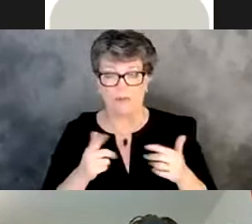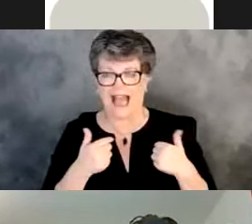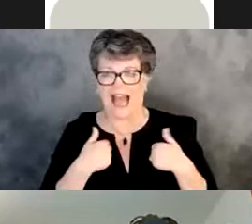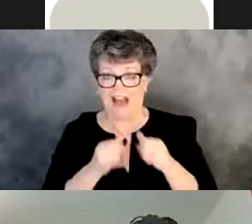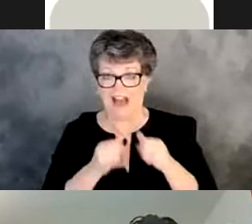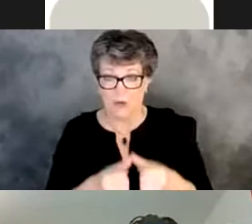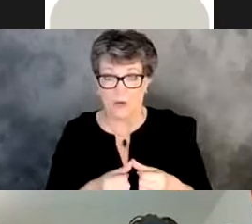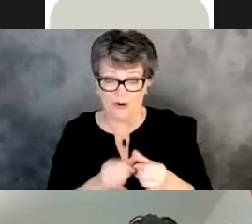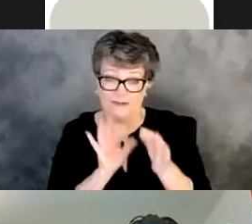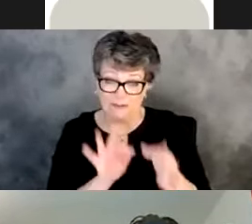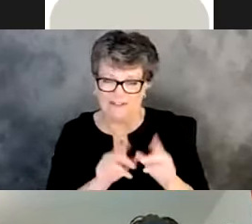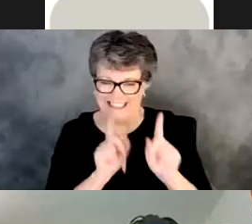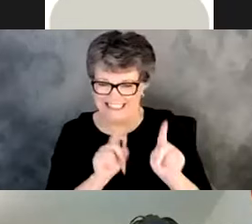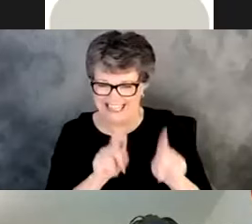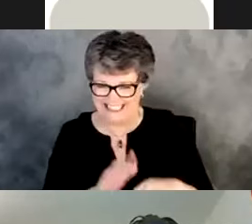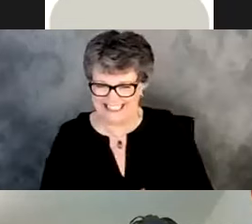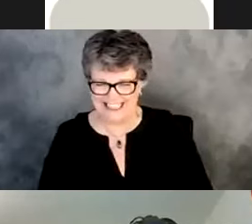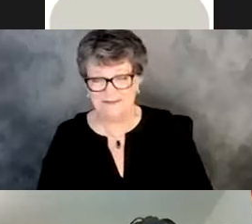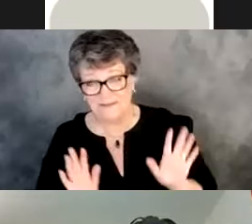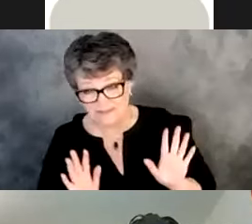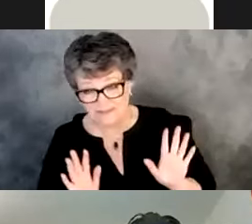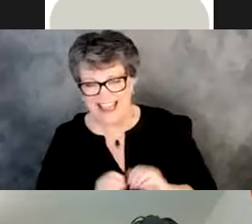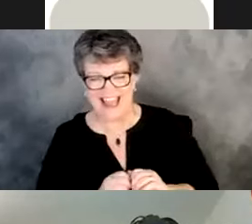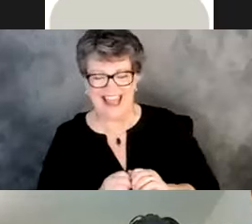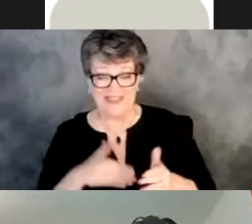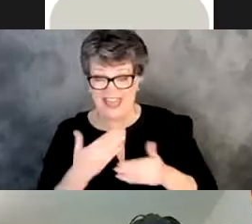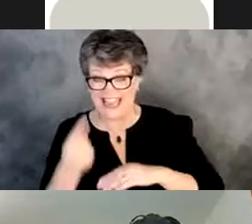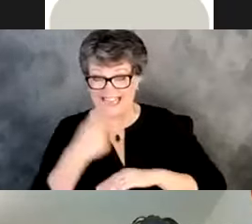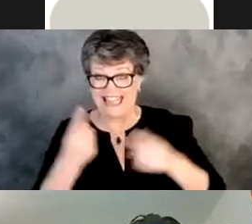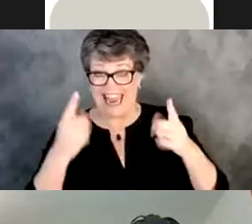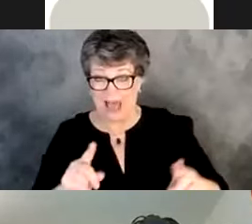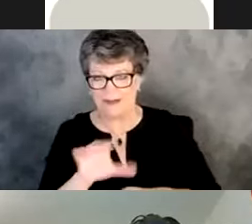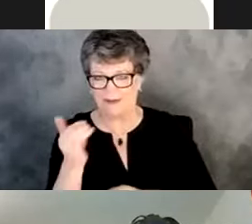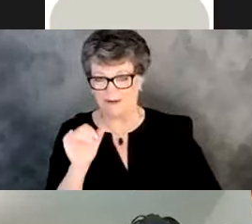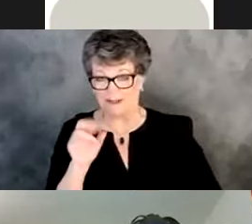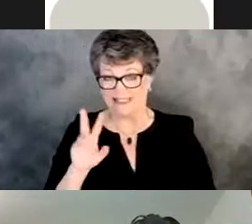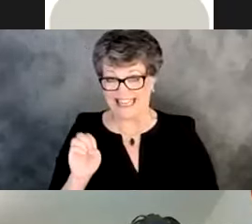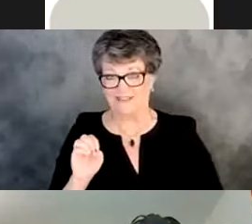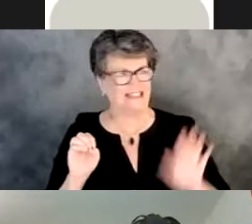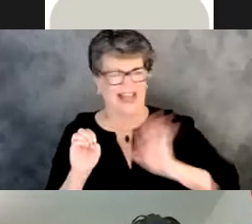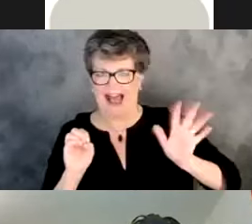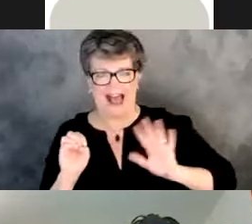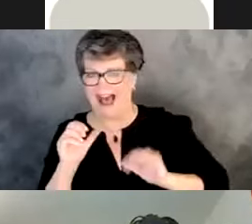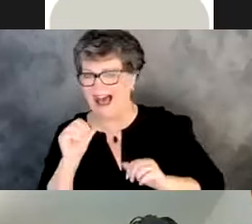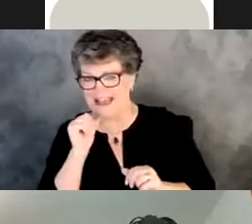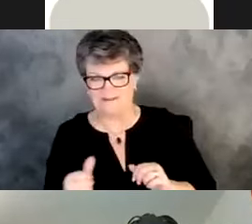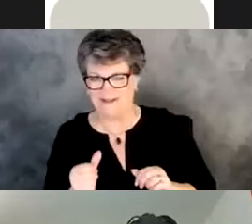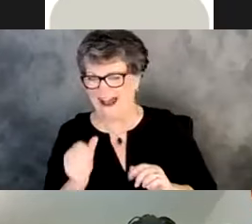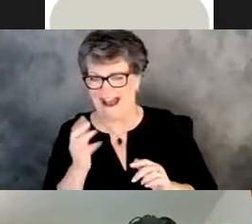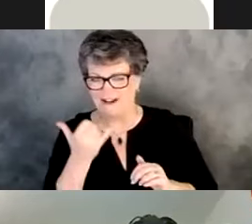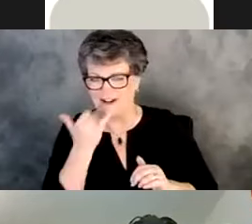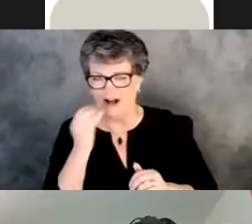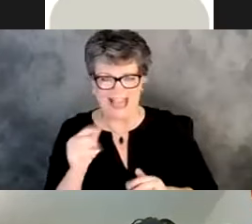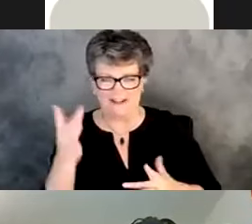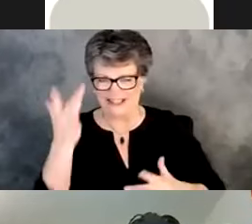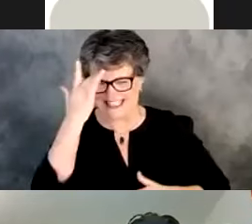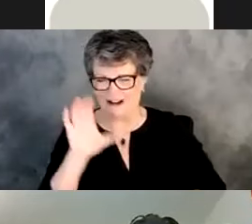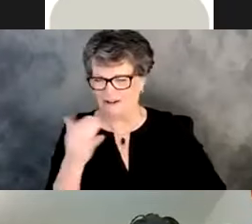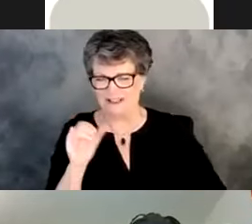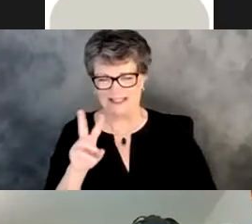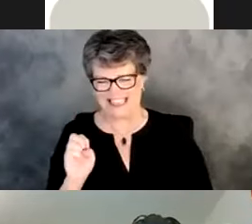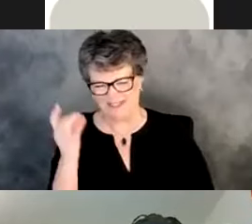perfect attendance. But that next day happened to be Christmas Eve. And I was like, I'm not going out like that. I can't call out Christmas Eve. Like, that just looks